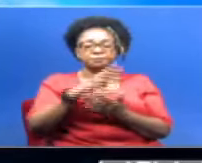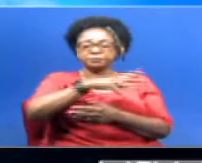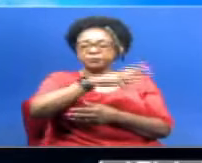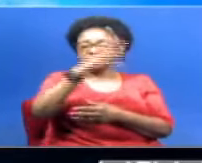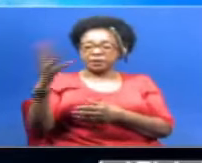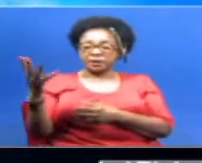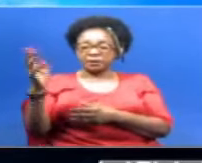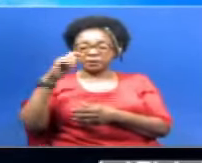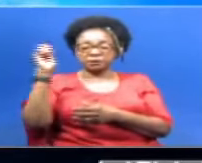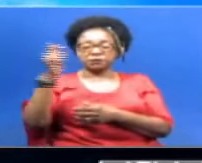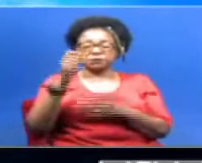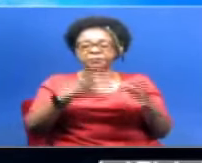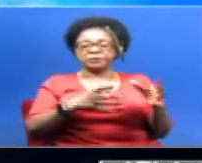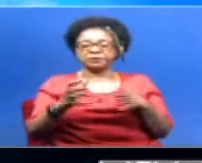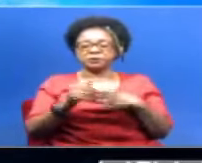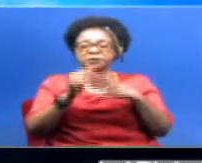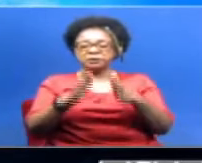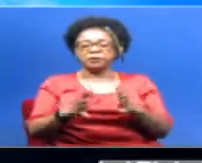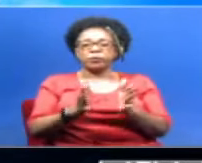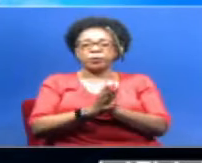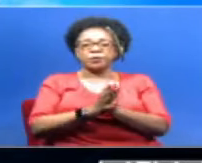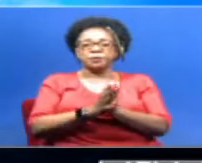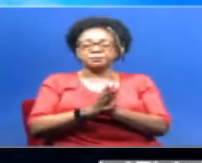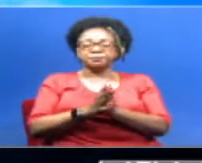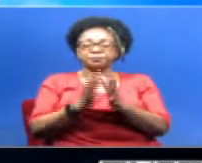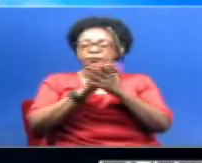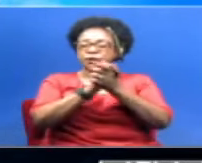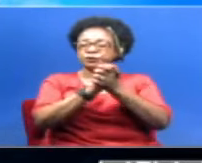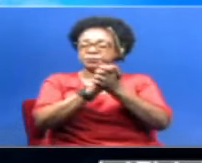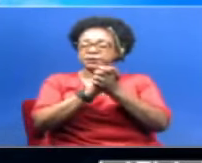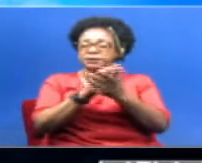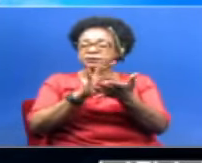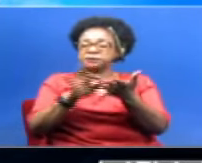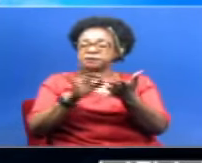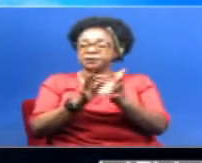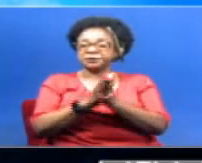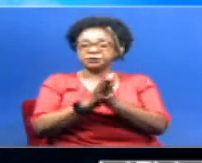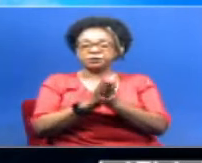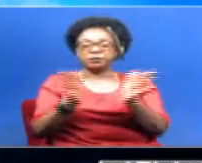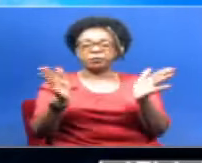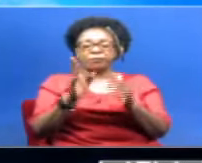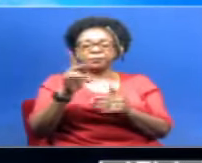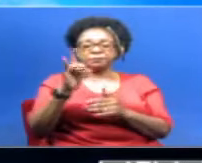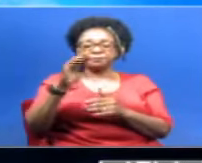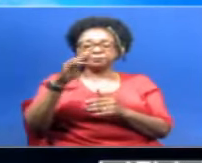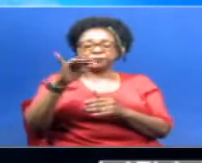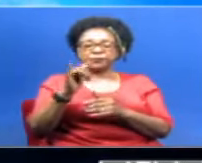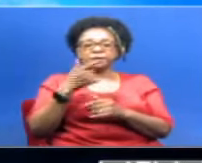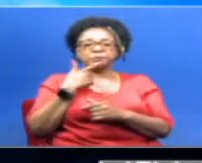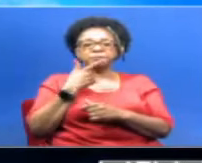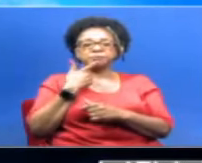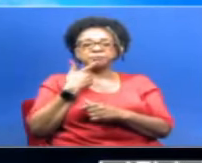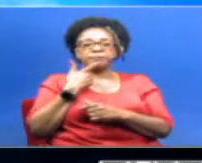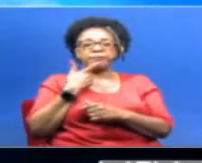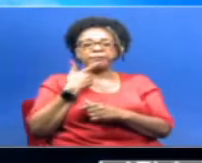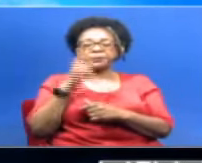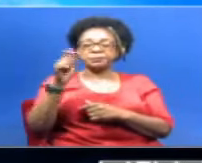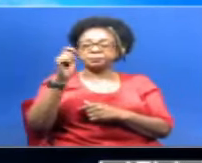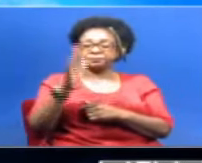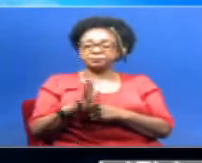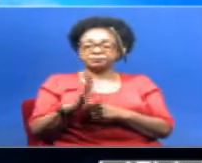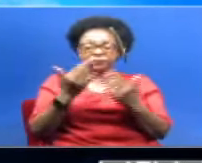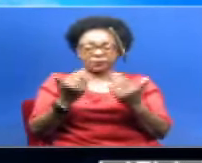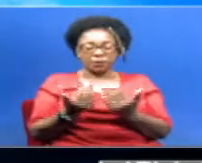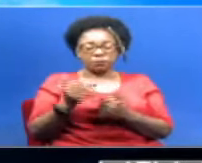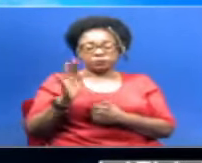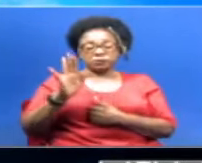Party leader Martha Karua and embattled Jubilee Party Secretary General Jeremiah Kioni now say that, quote, Kenyans are on their own